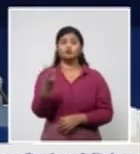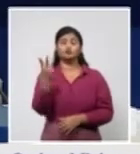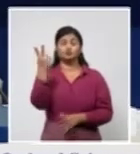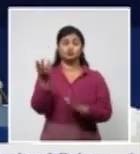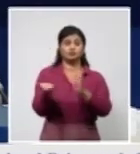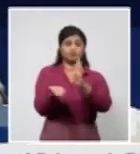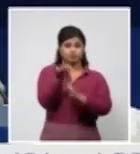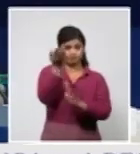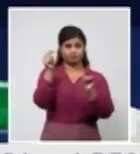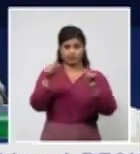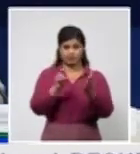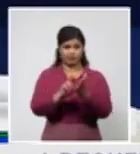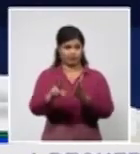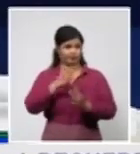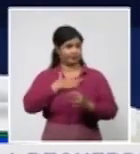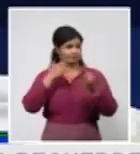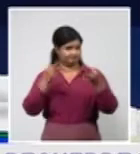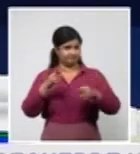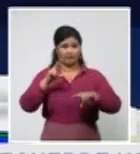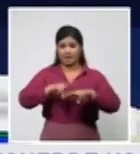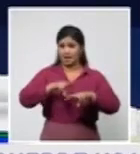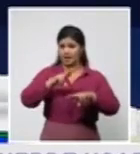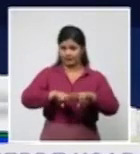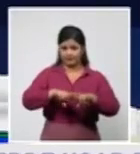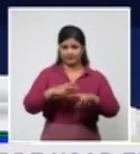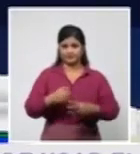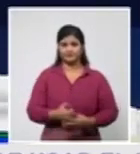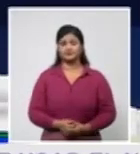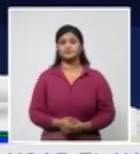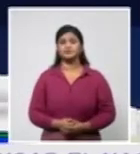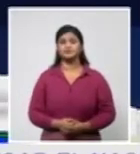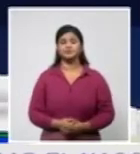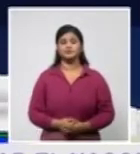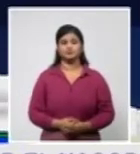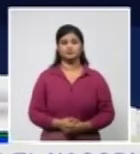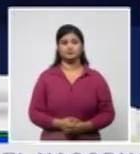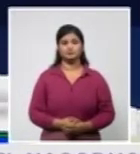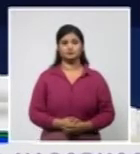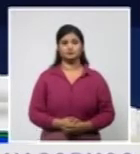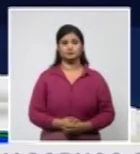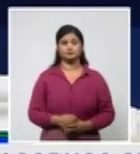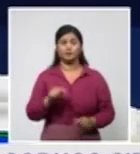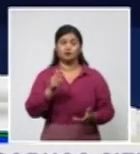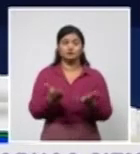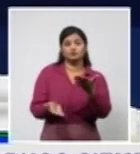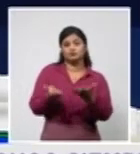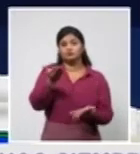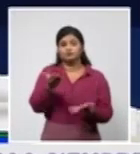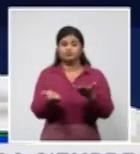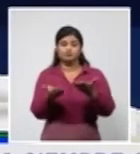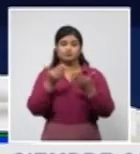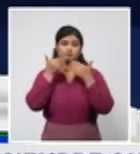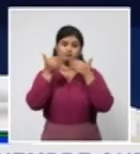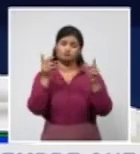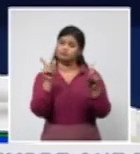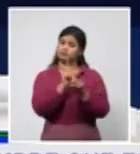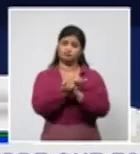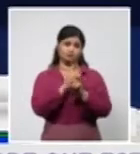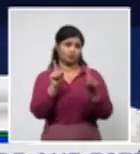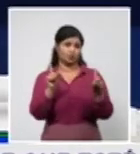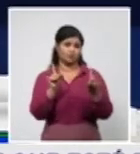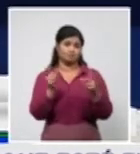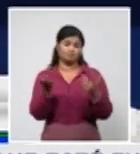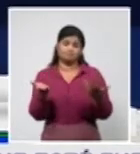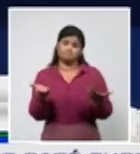and disappointing number compared with the number of positive cases diagnosed yesterday. This brings patients who